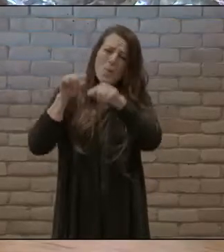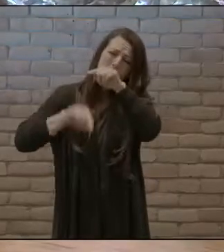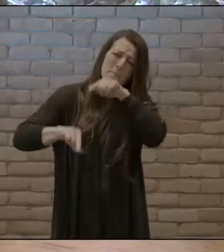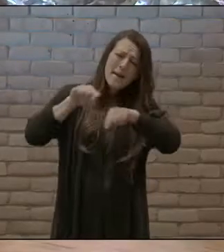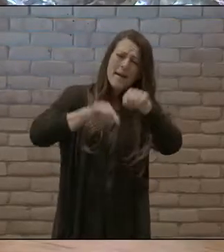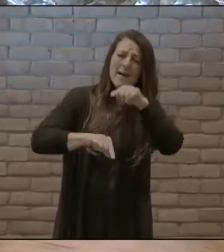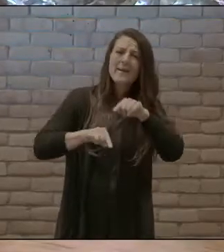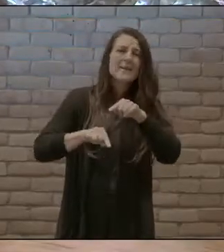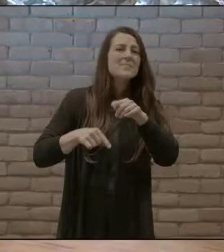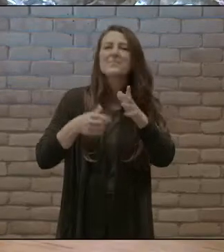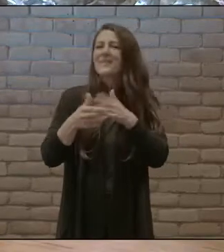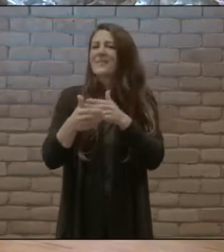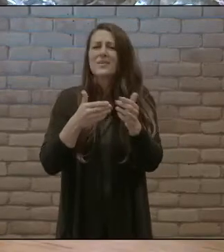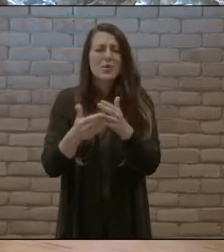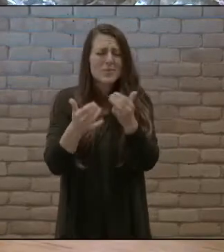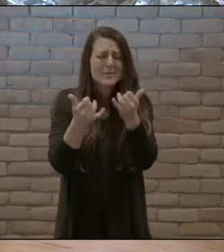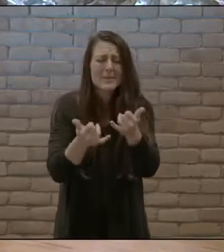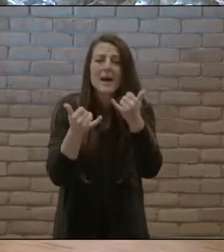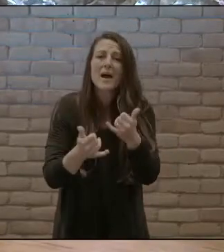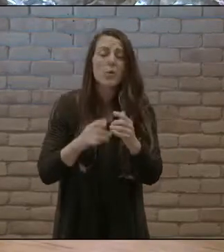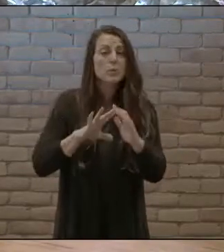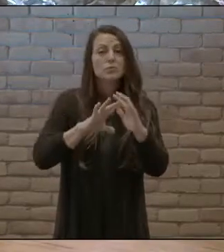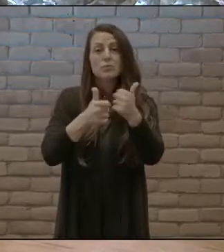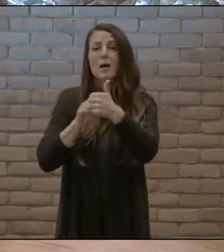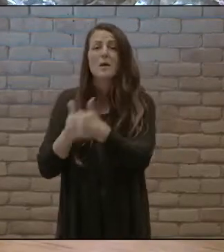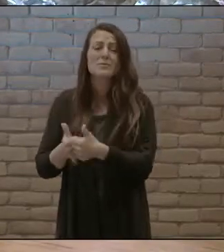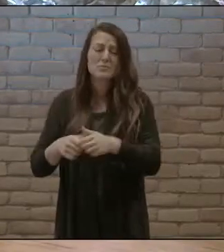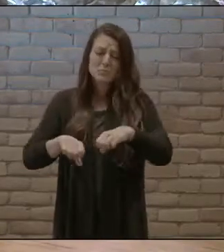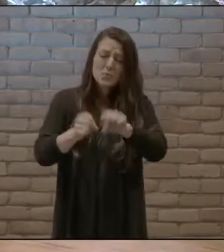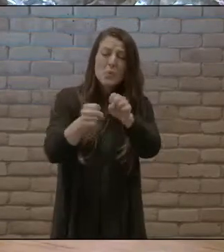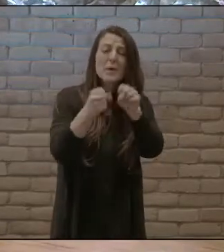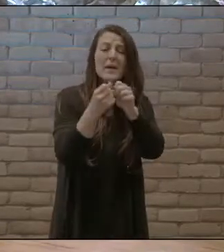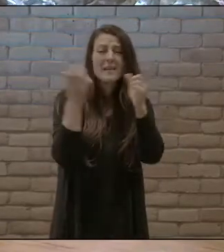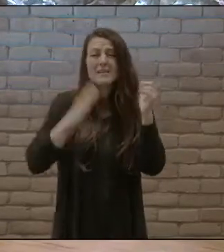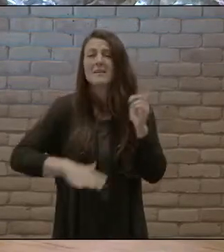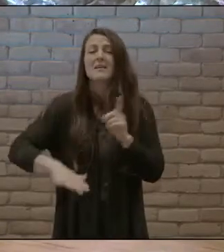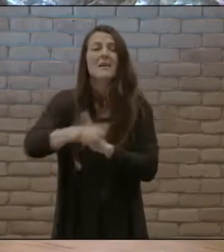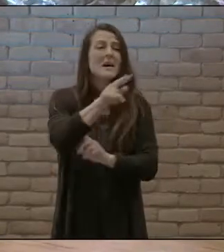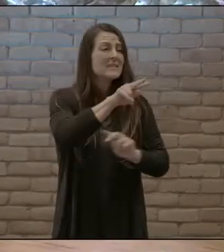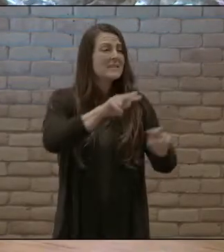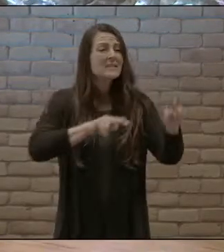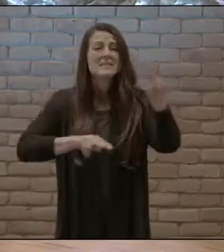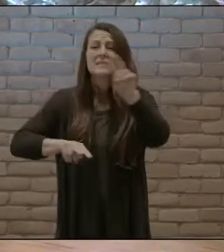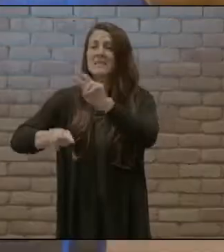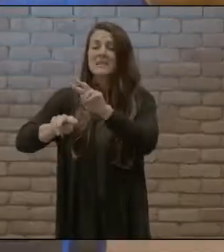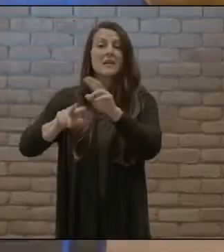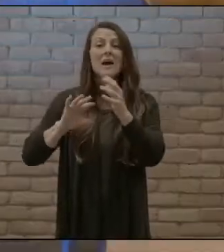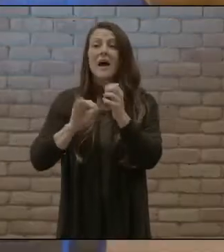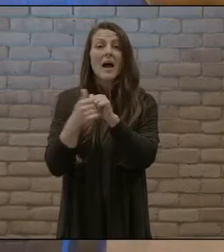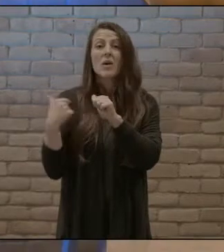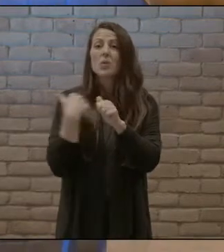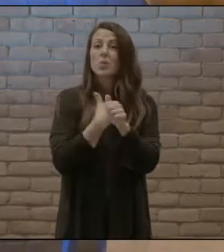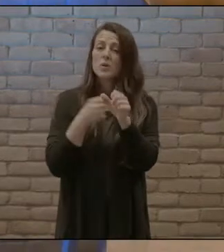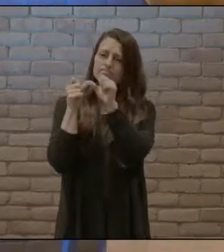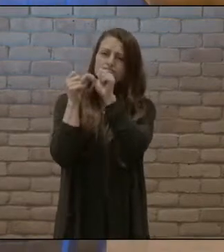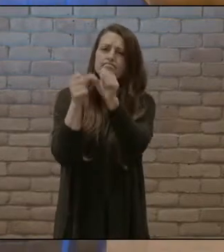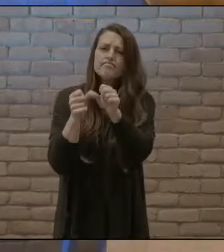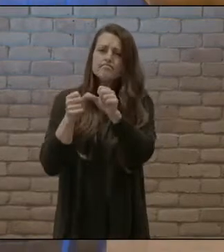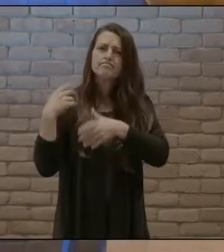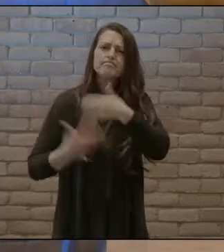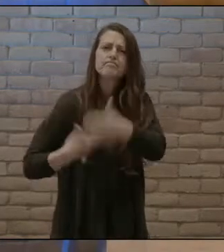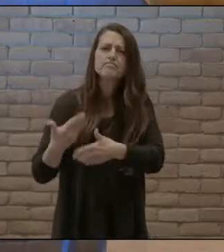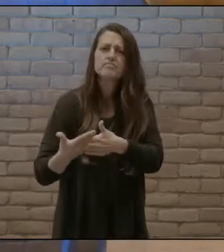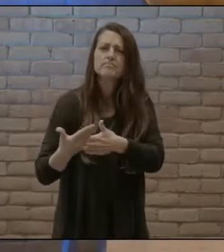the challenges, and they are many all around us, how do we move forward? And I believe it's this. It's the belief